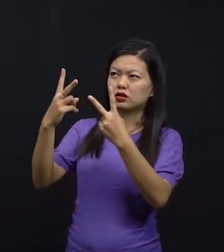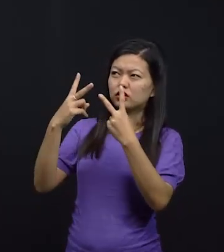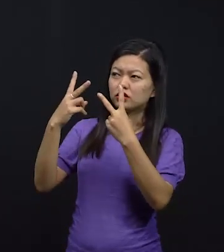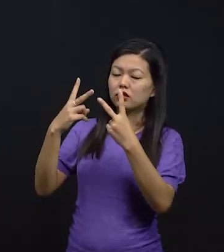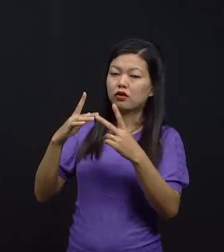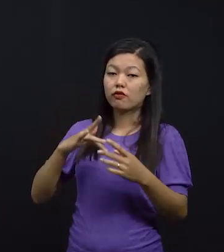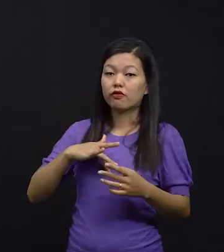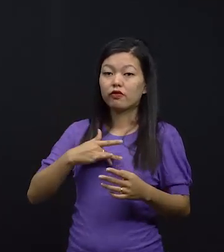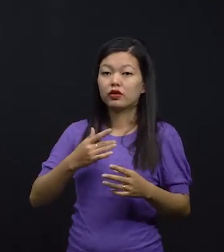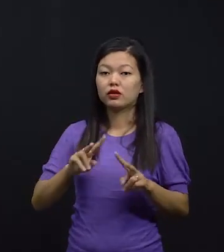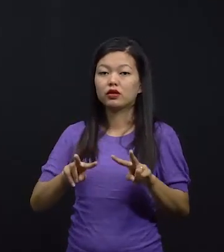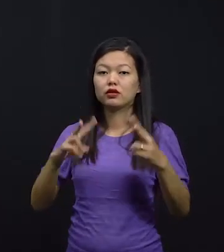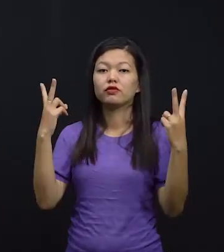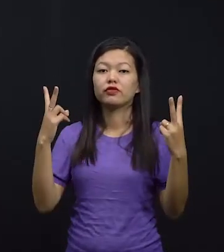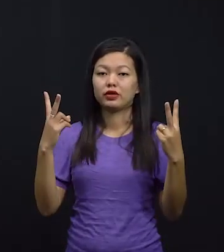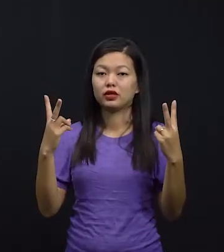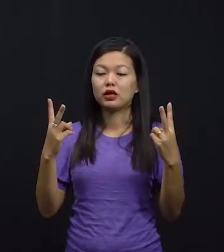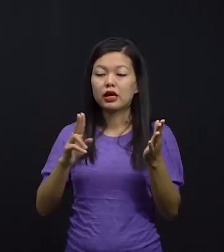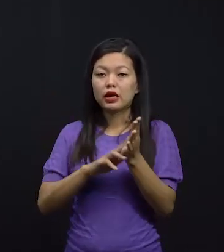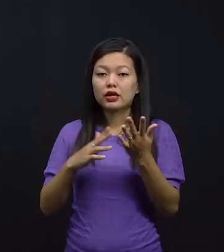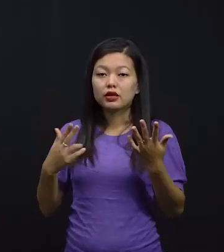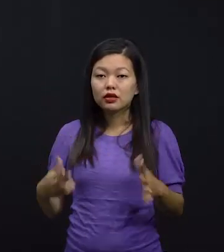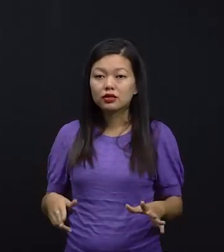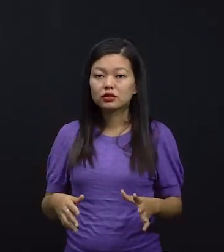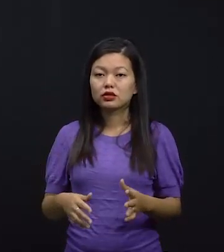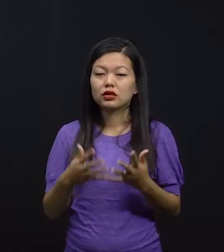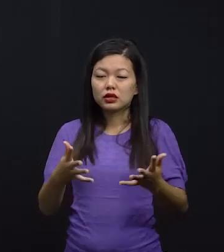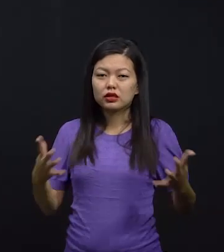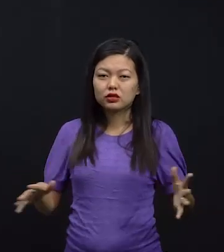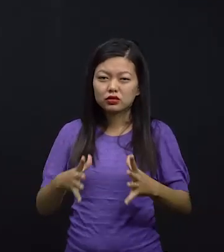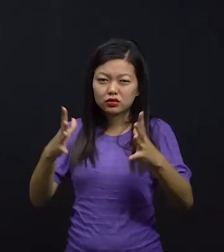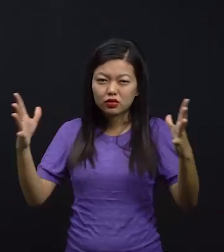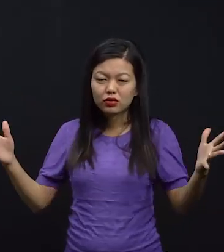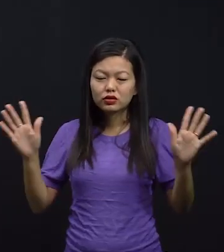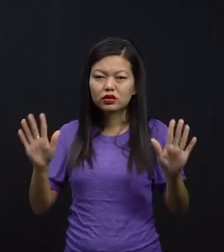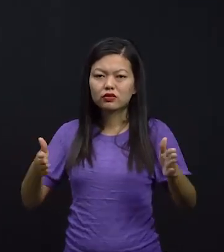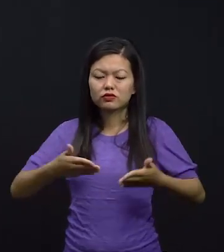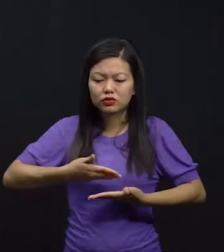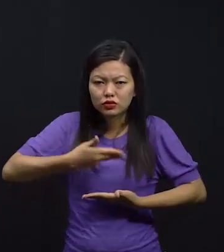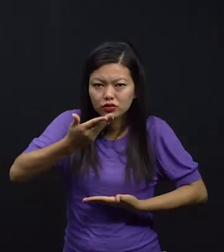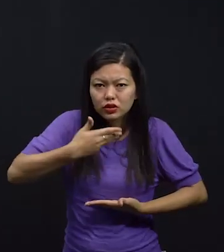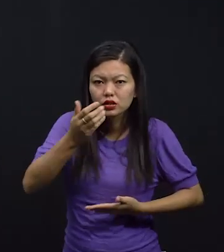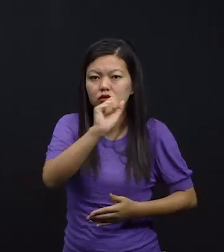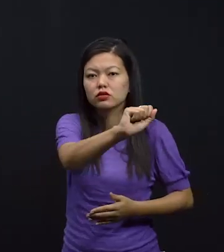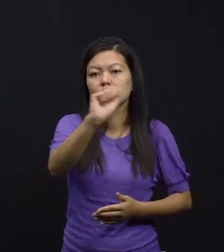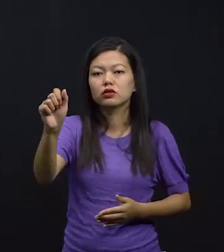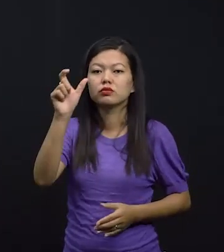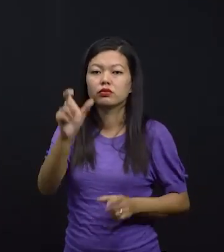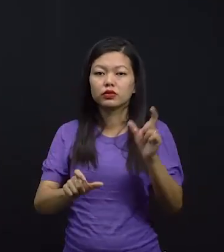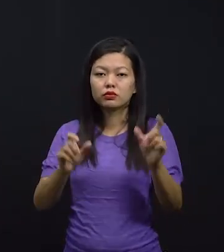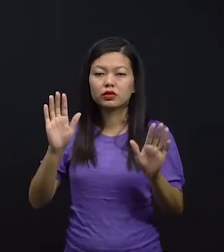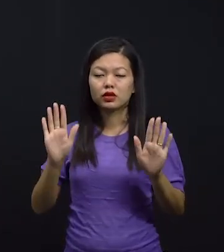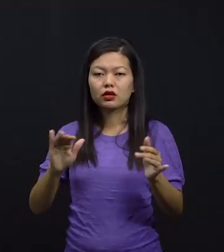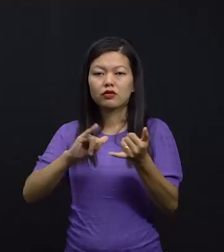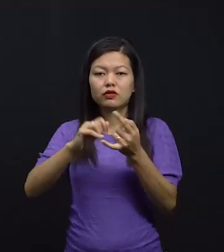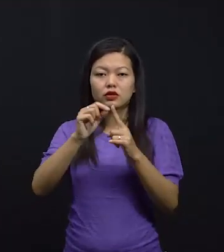alone, but he says that nature has a lot of things to teach us, and there is always something extraordinarily